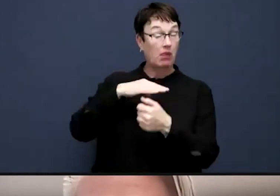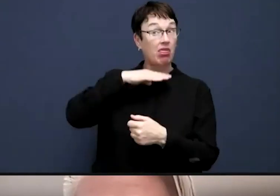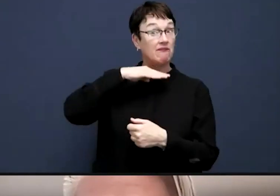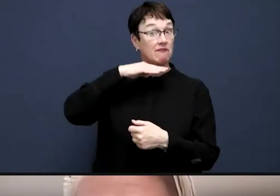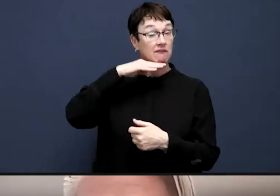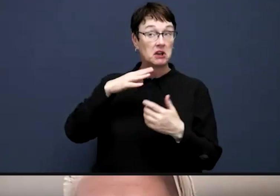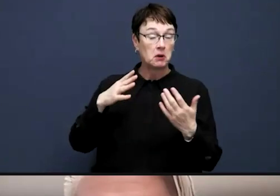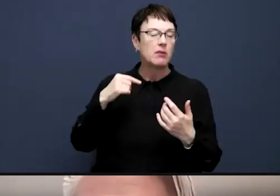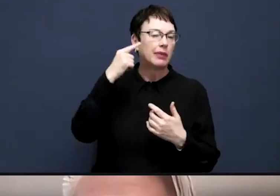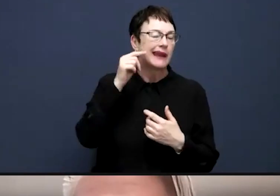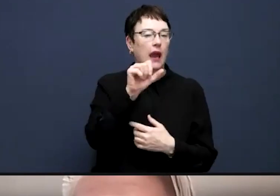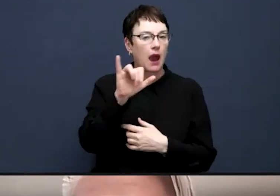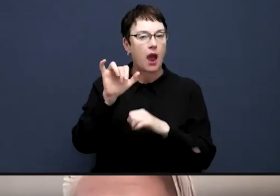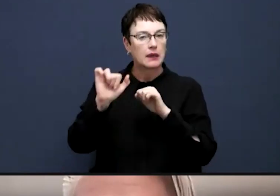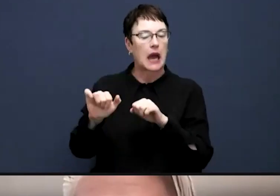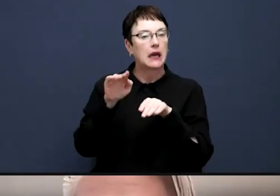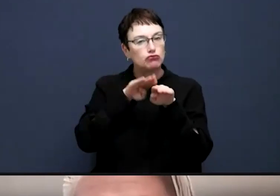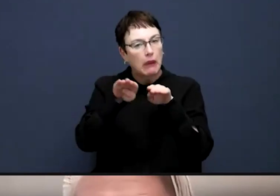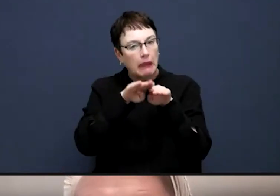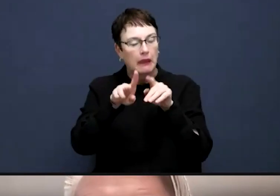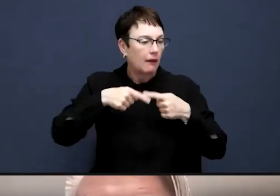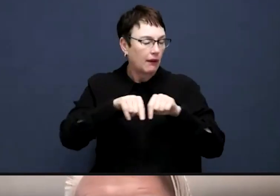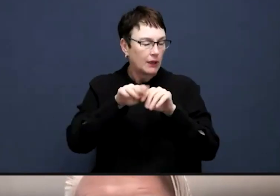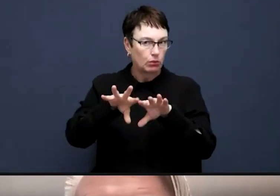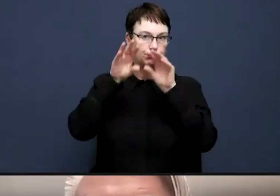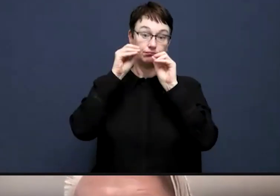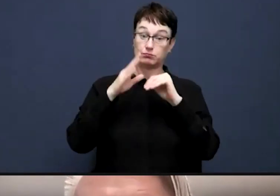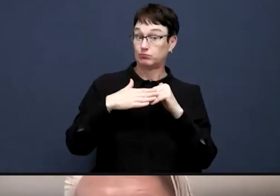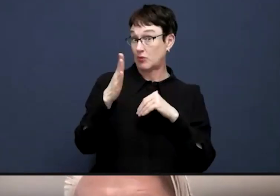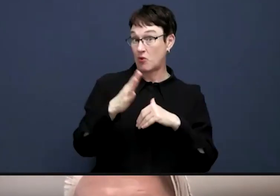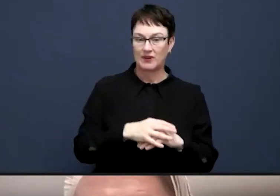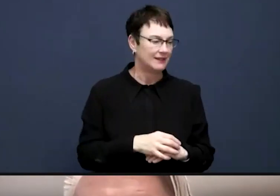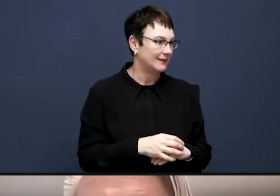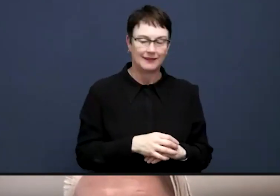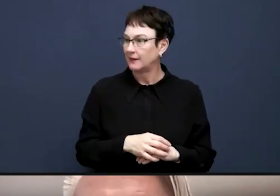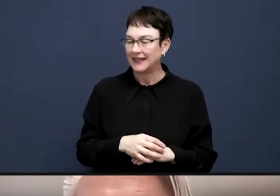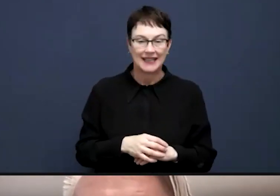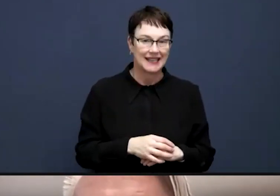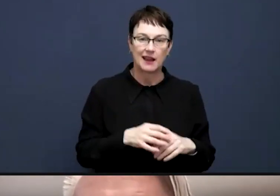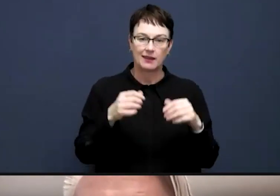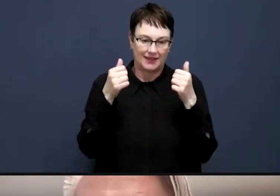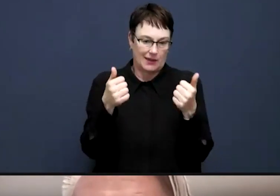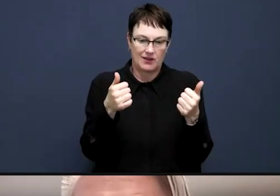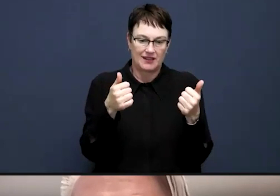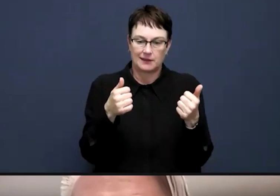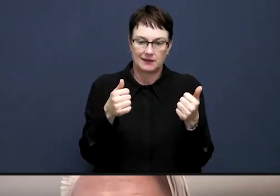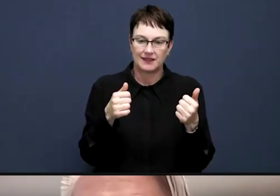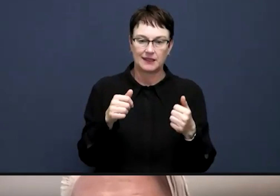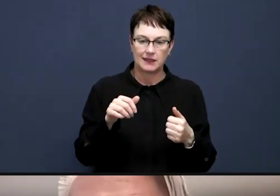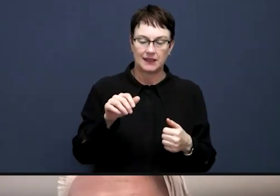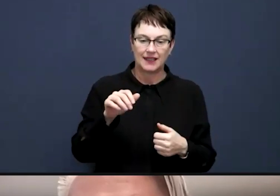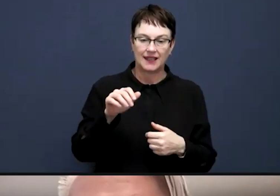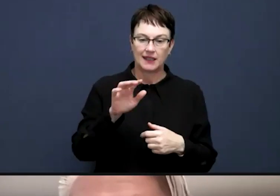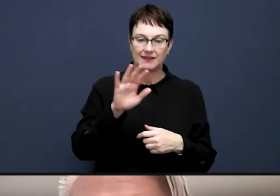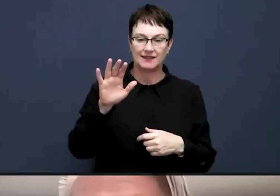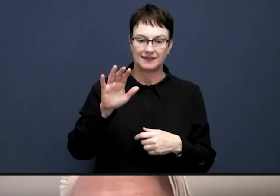agree. I really agree. Isn't that lagom, Susanna? Isn't that lagom? No, that's not lagom. That's we'll take that another